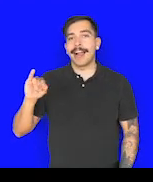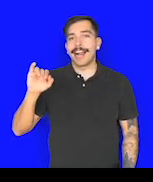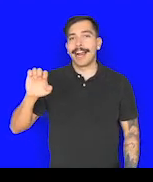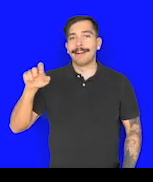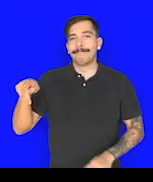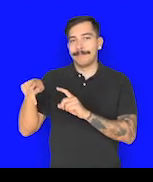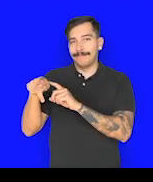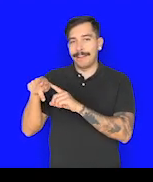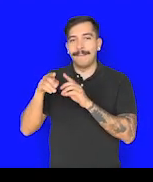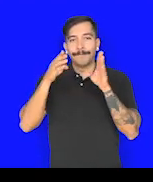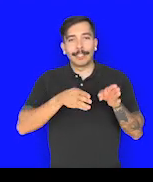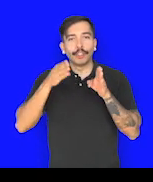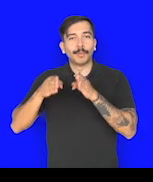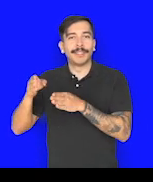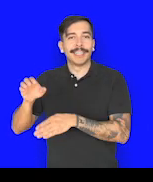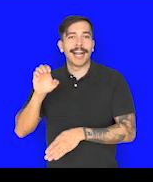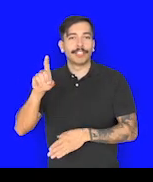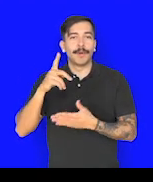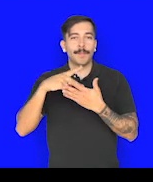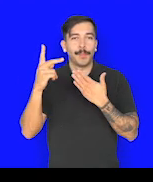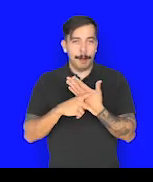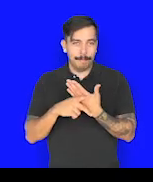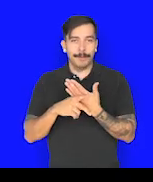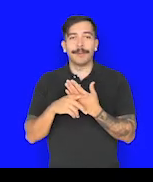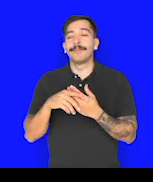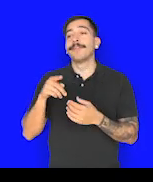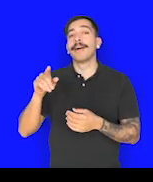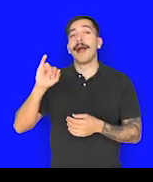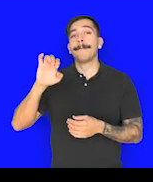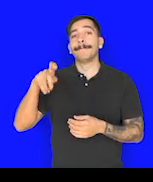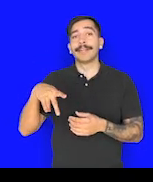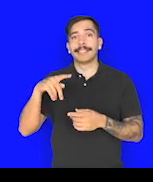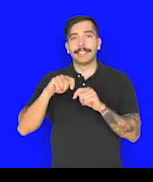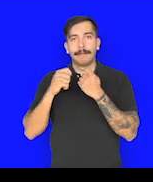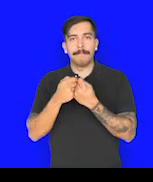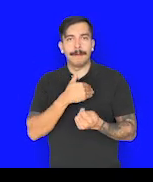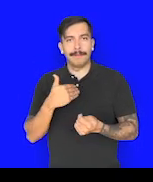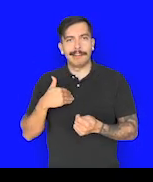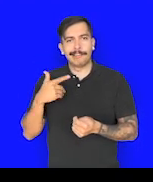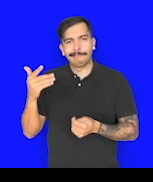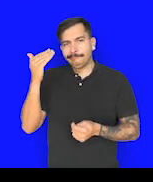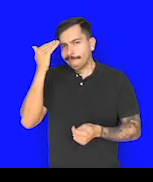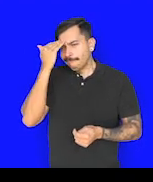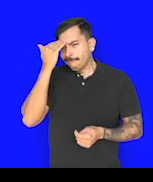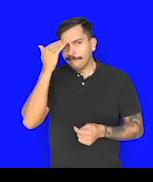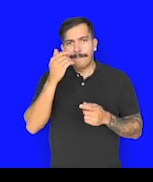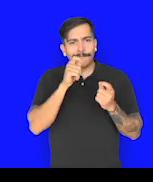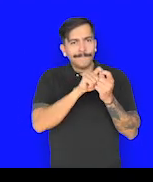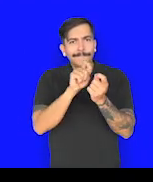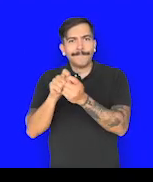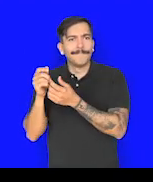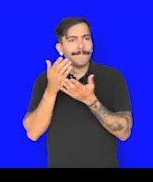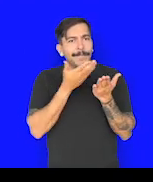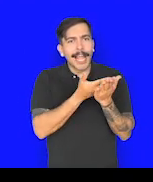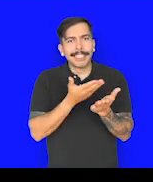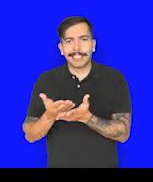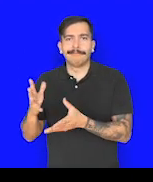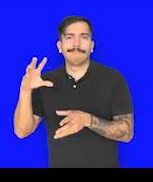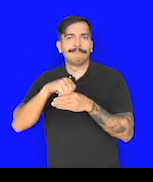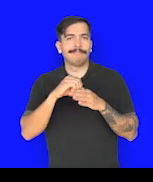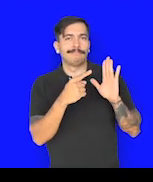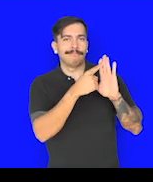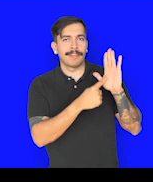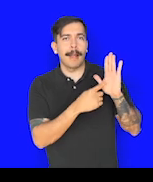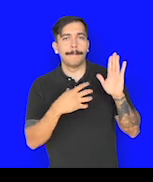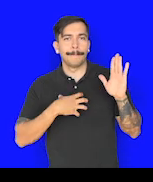Individualized Education Program, IEP, team members who have knowledge about the facts listed in the due process